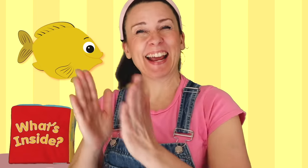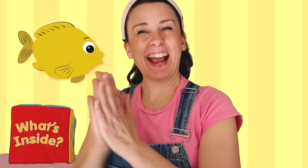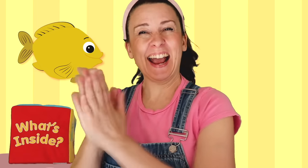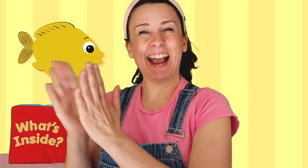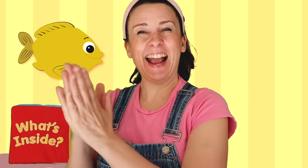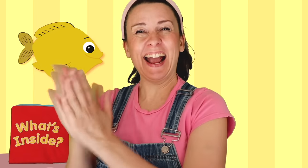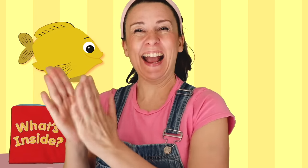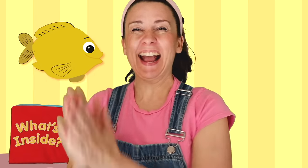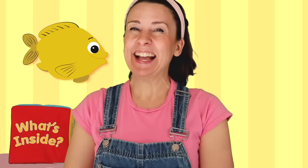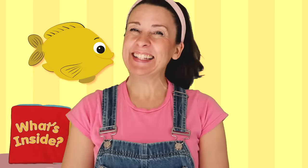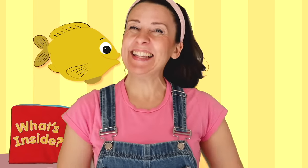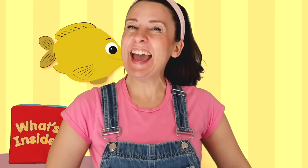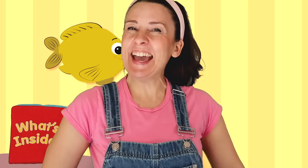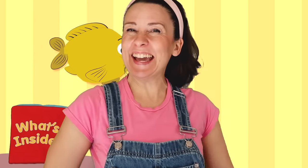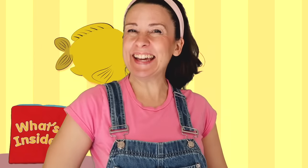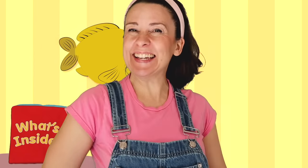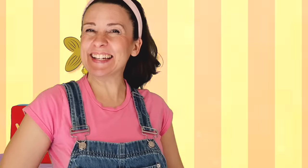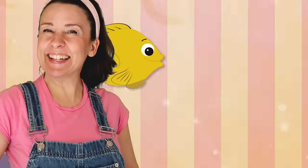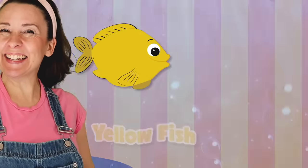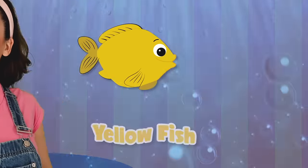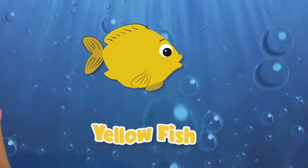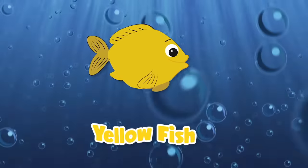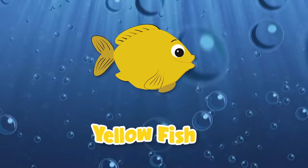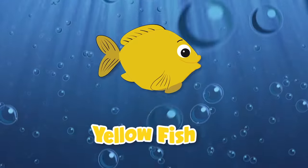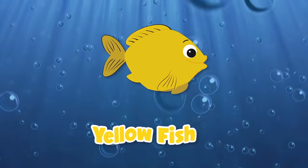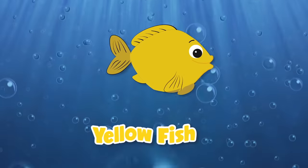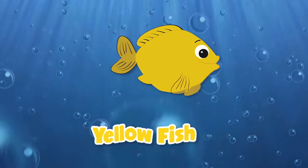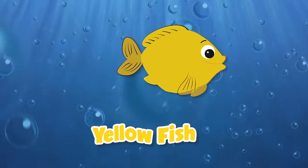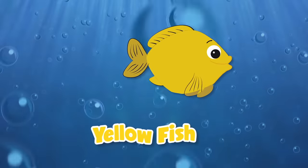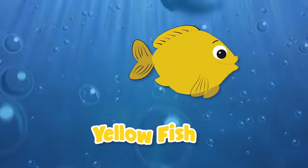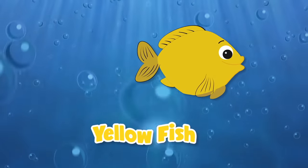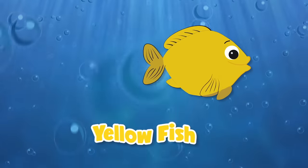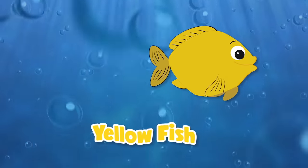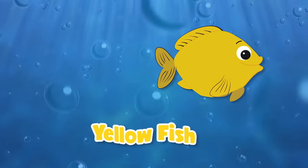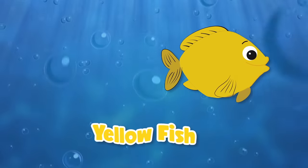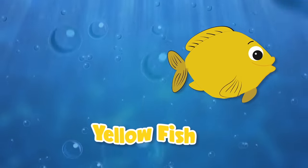fish. Yay!